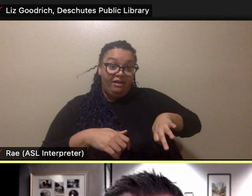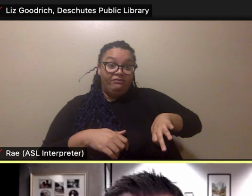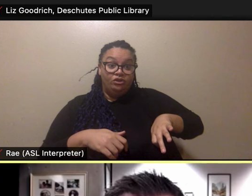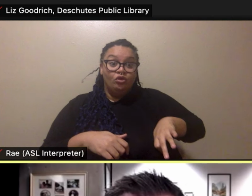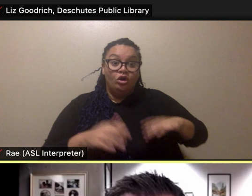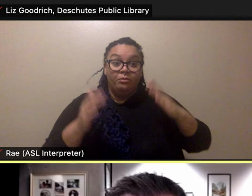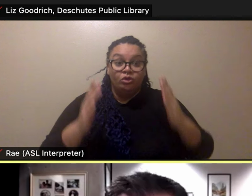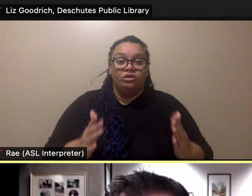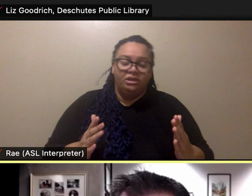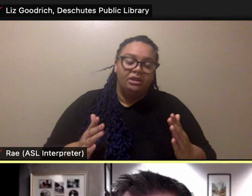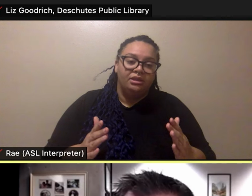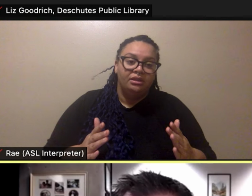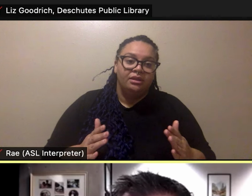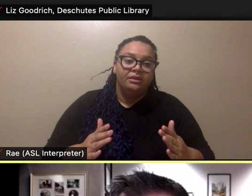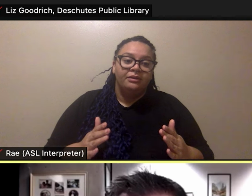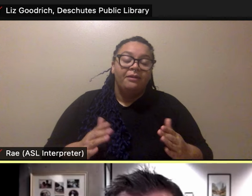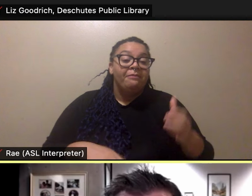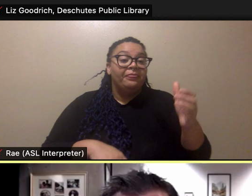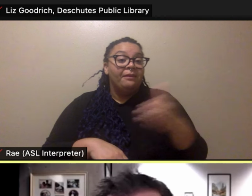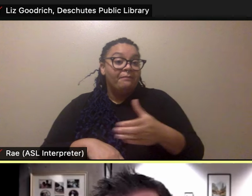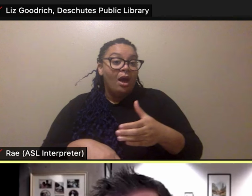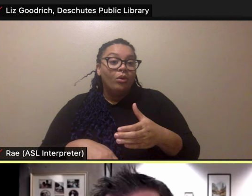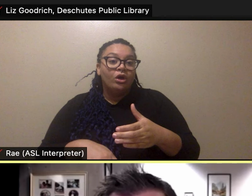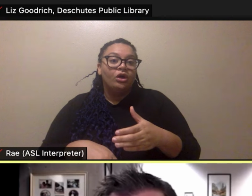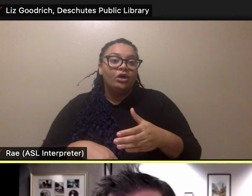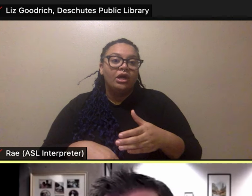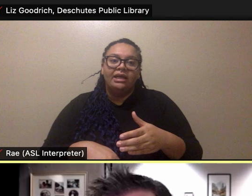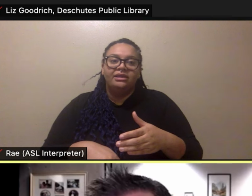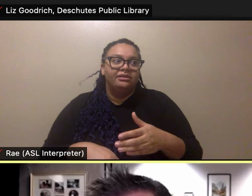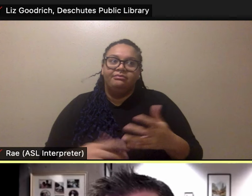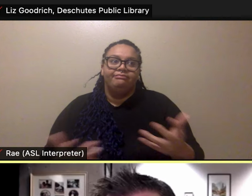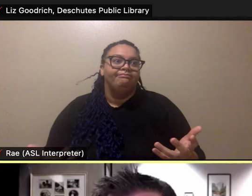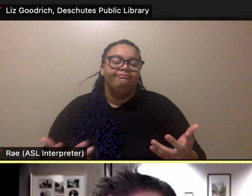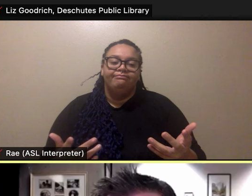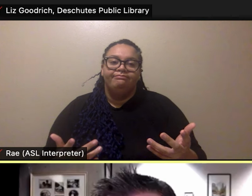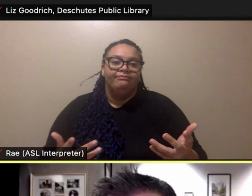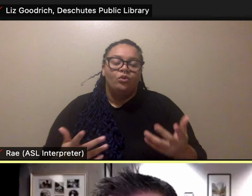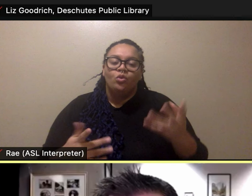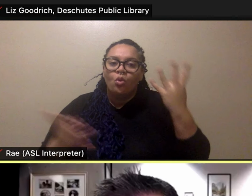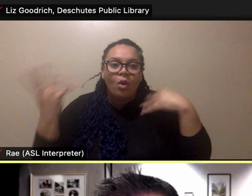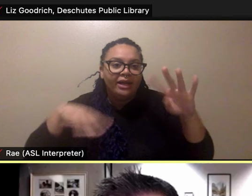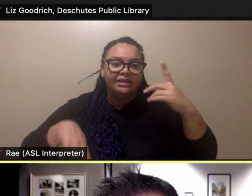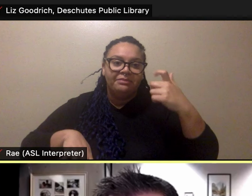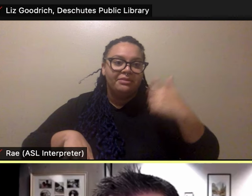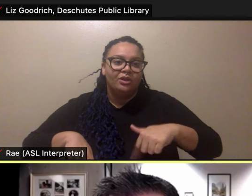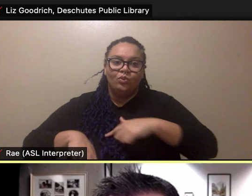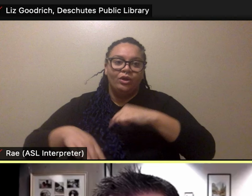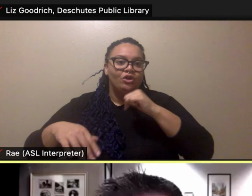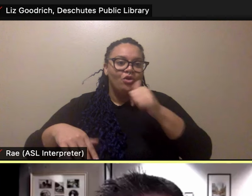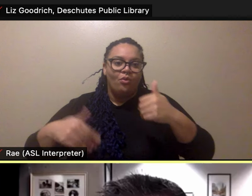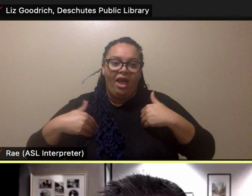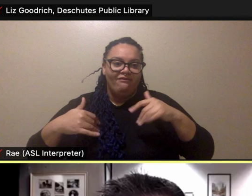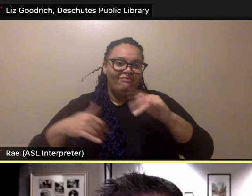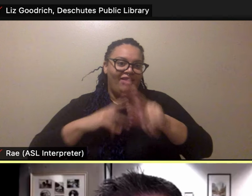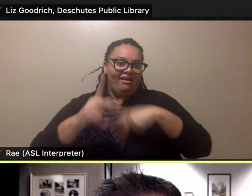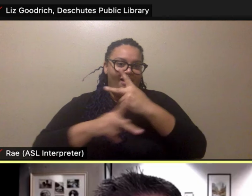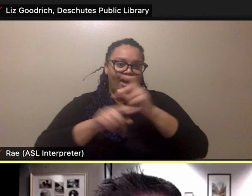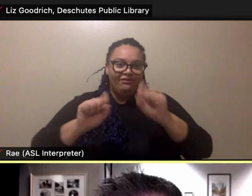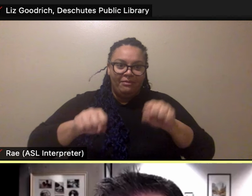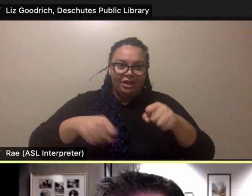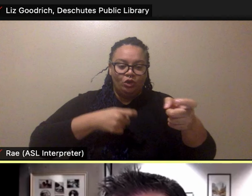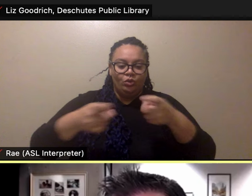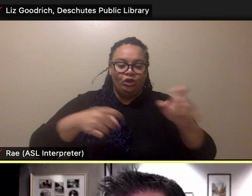beneficiaries. The power is kind of unimaginable to us now because we don't have this kind of ability to control other humans